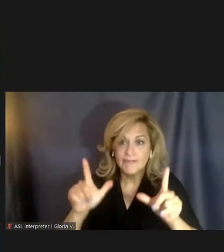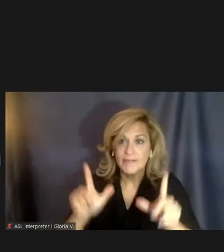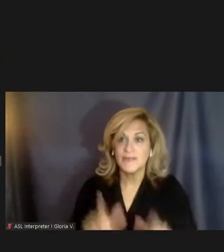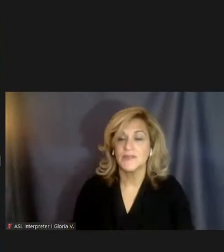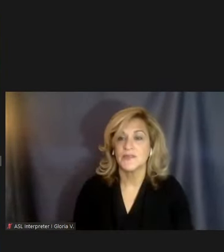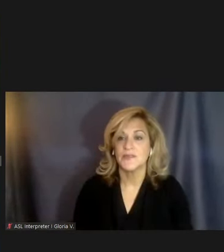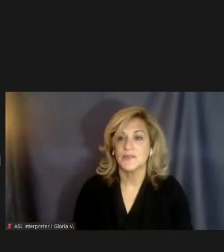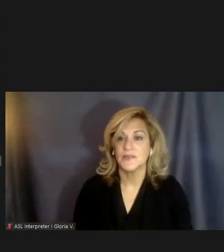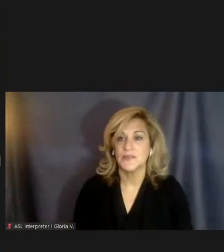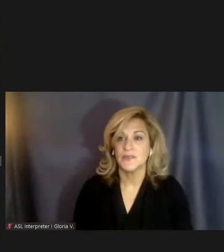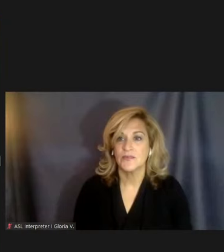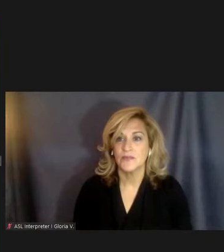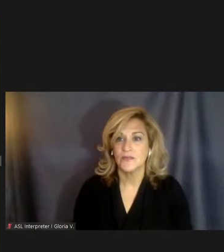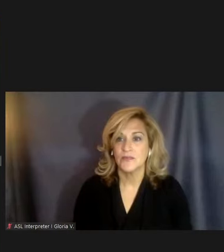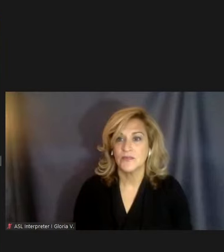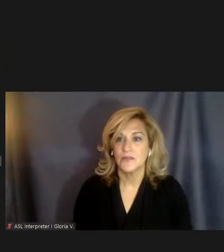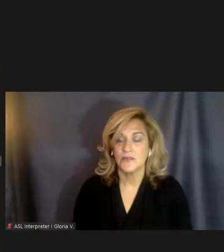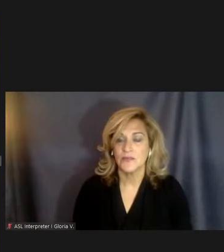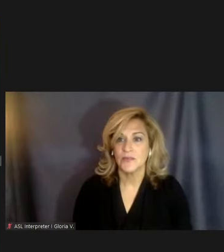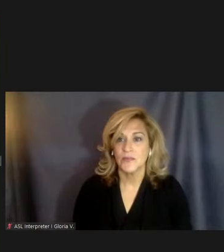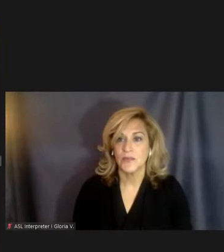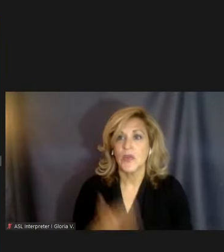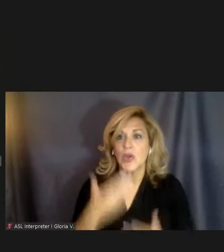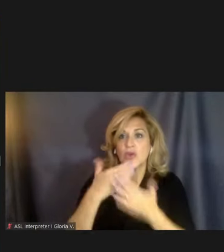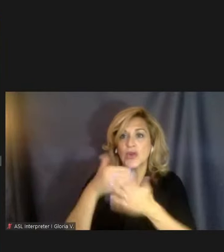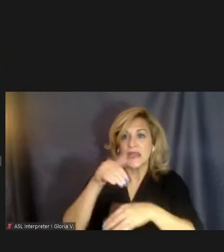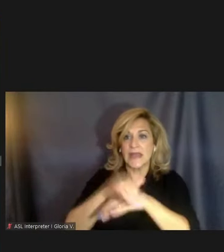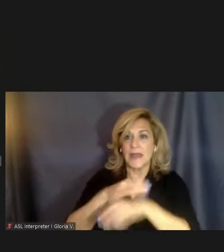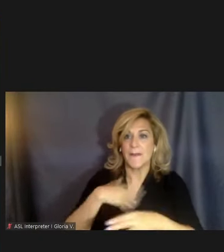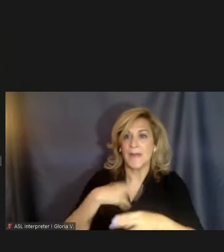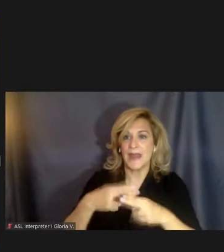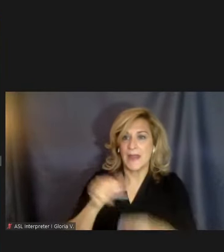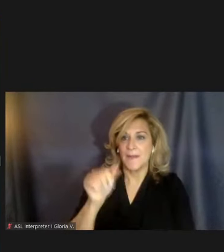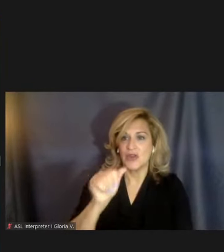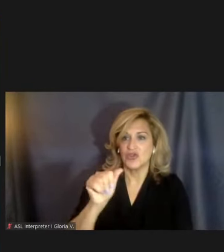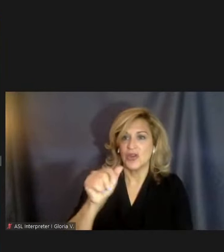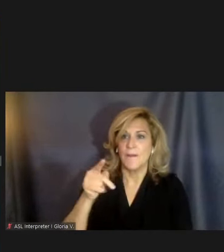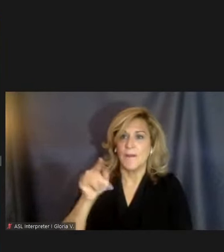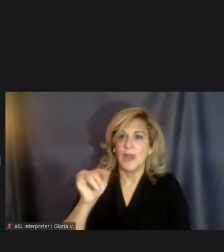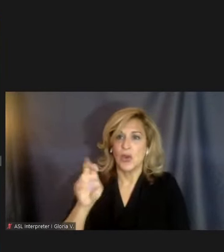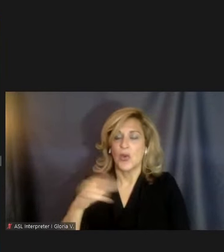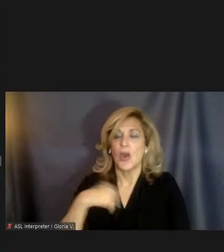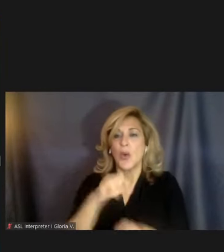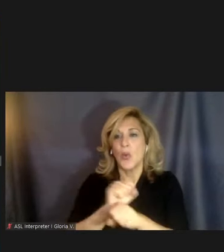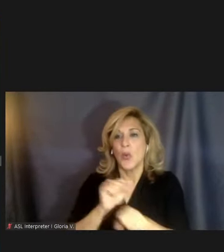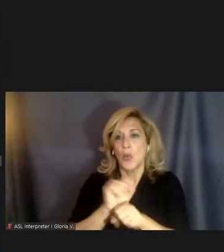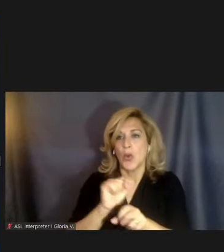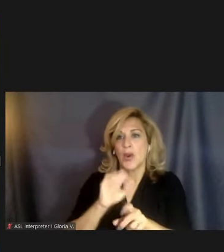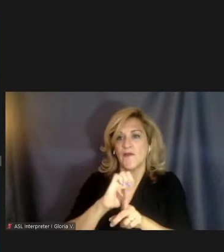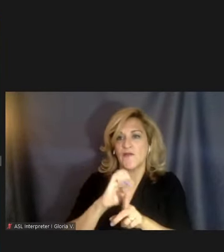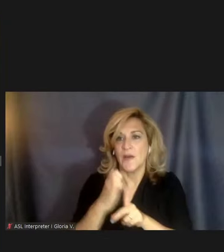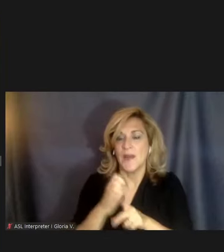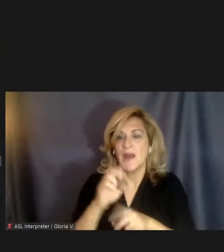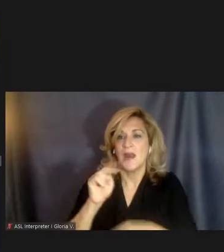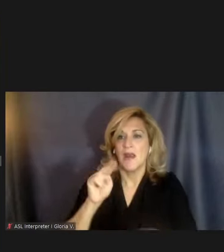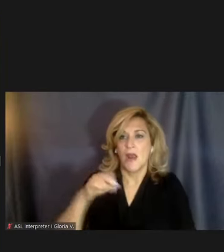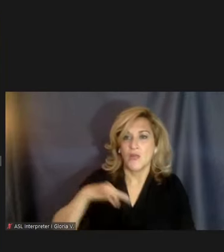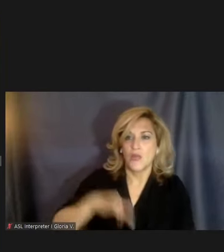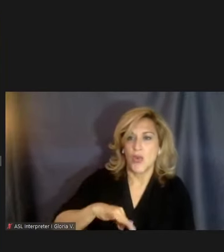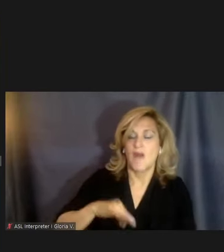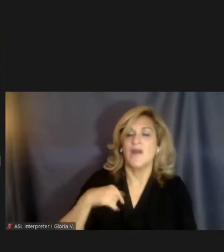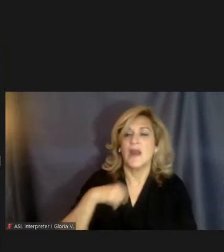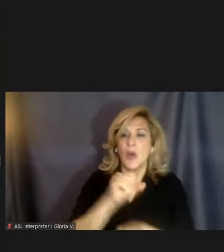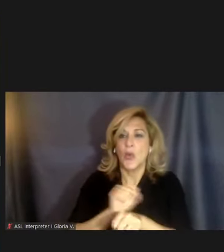Hi. We can hear you. Good evening. My name is Anurangan Pegu. I work at an environmental nonprofit and have been involved with environmental and